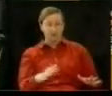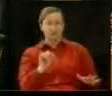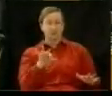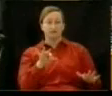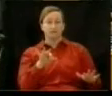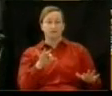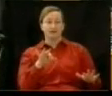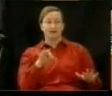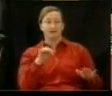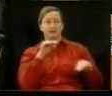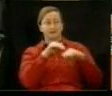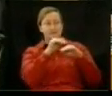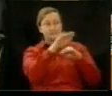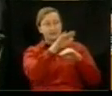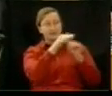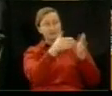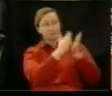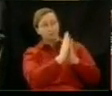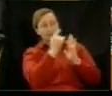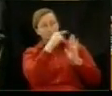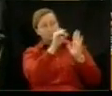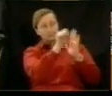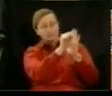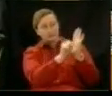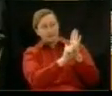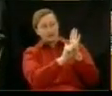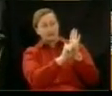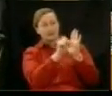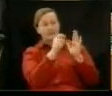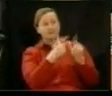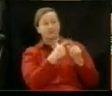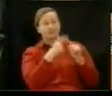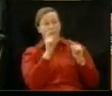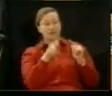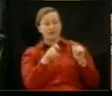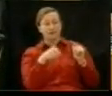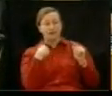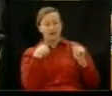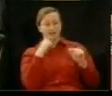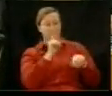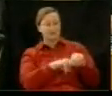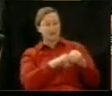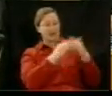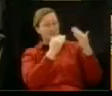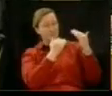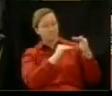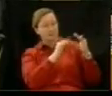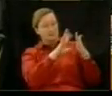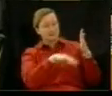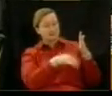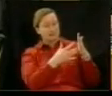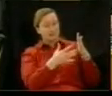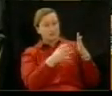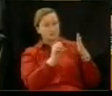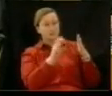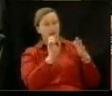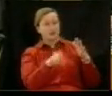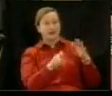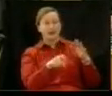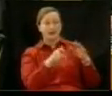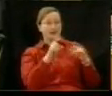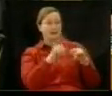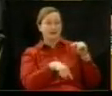a request to the state, that we need to have some sort of a timetable on that so that this can't be drug